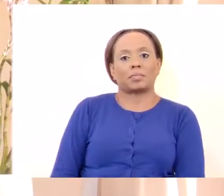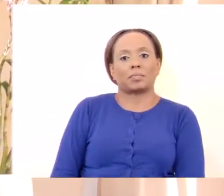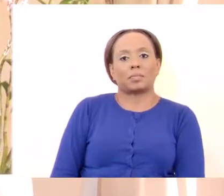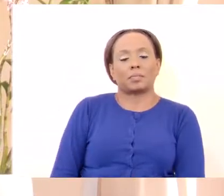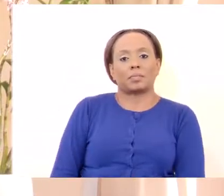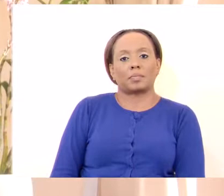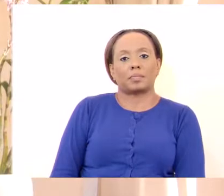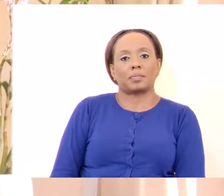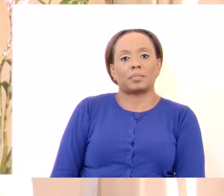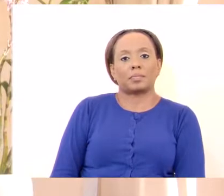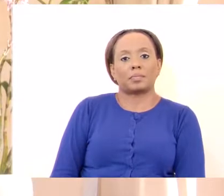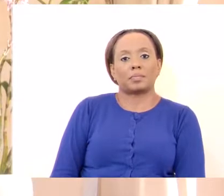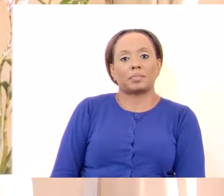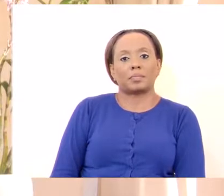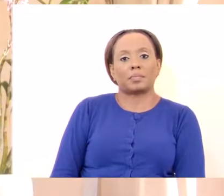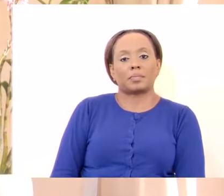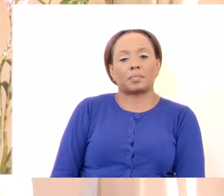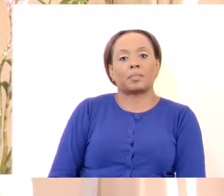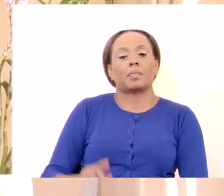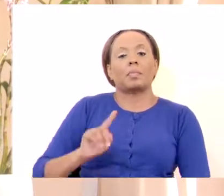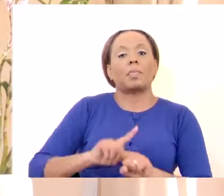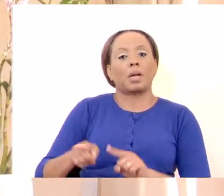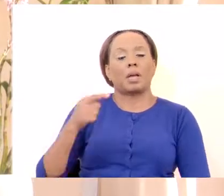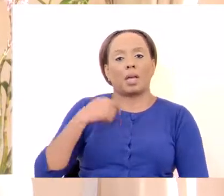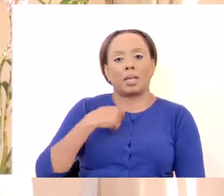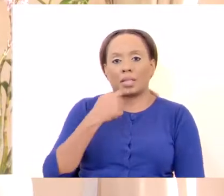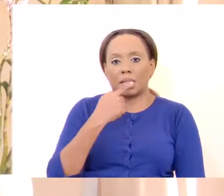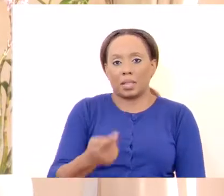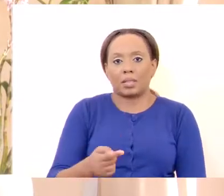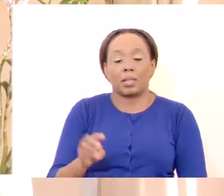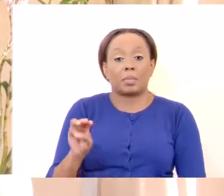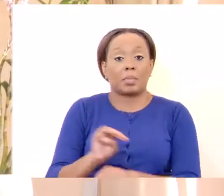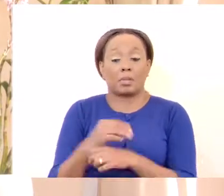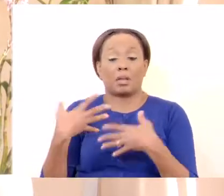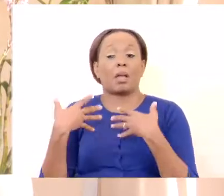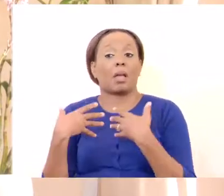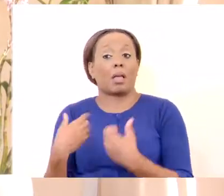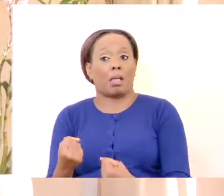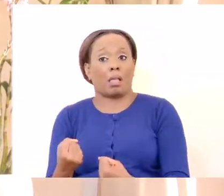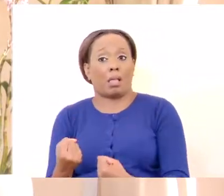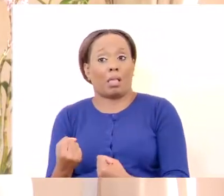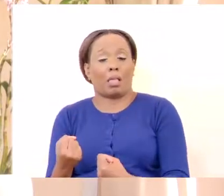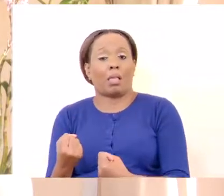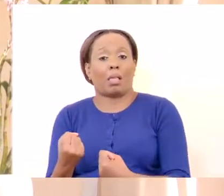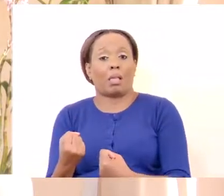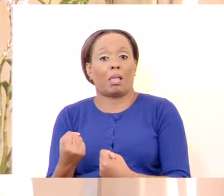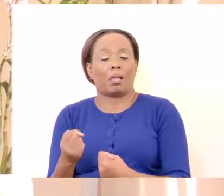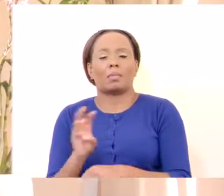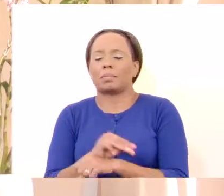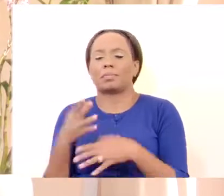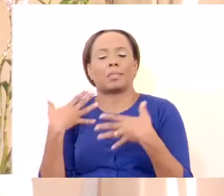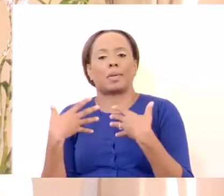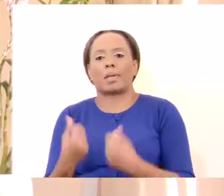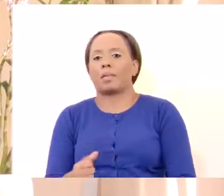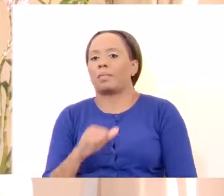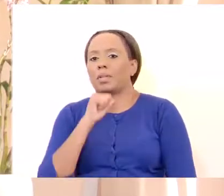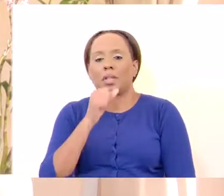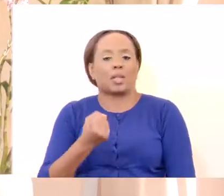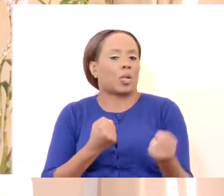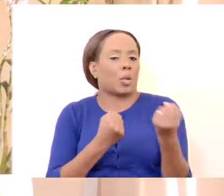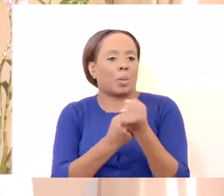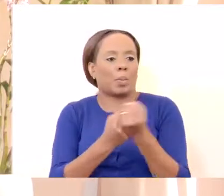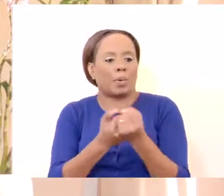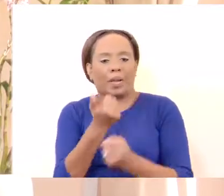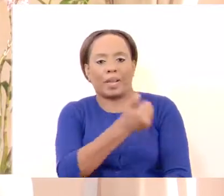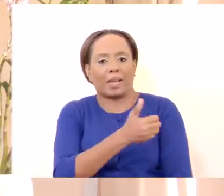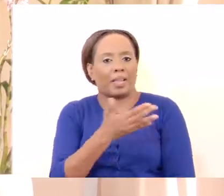beyond any degree of doubt, is that the Ministry of Health and Wellness would not support anything